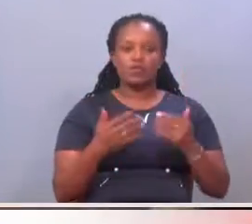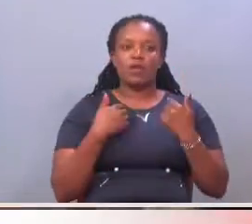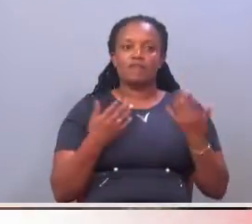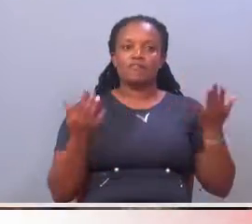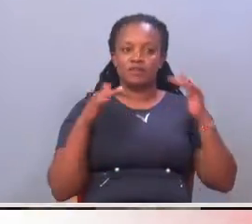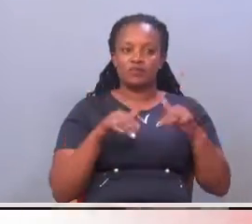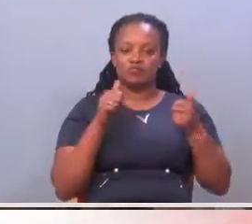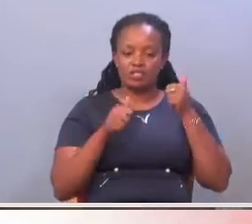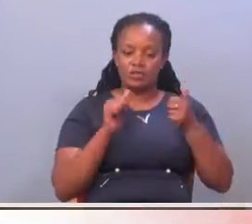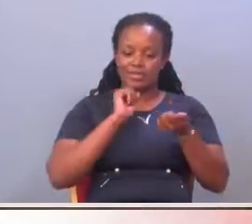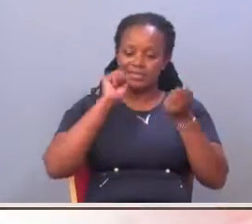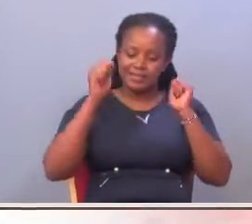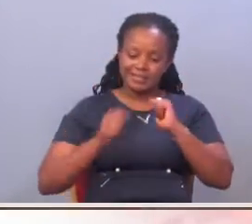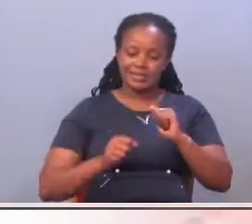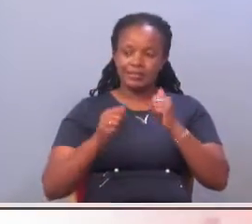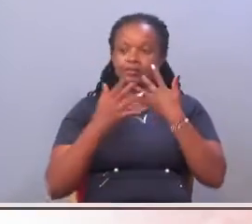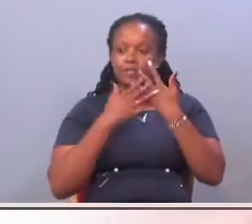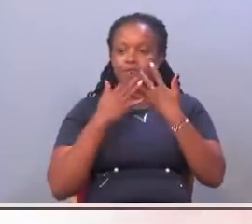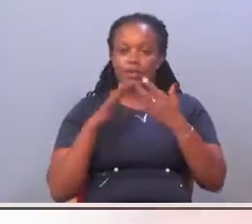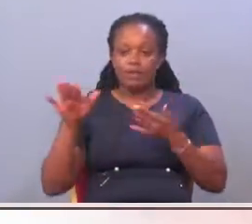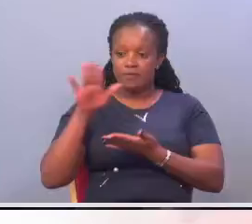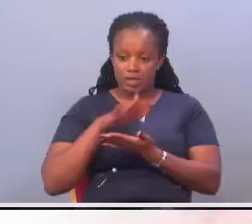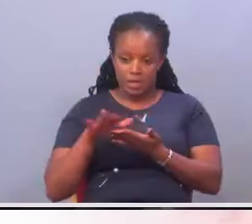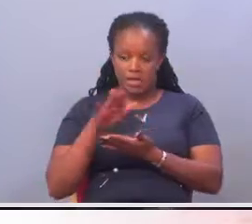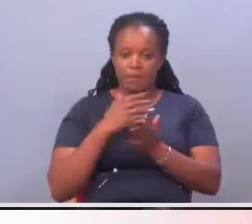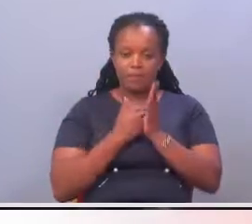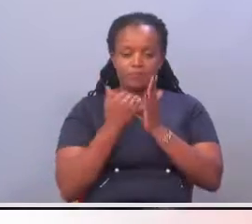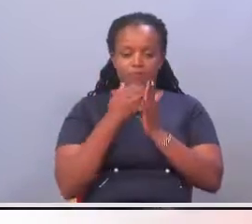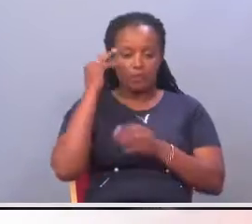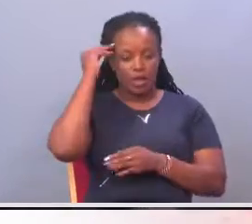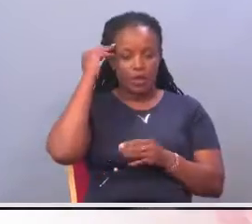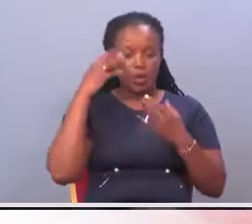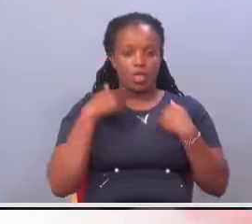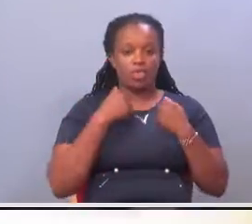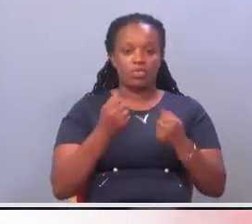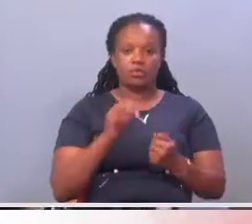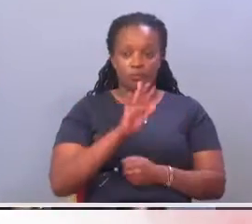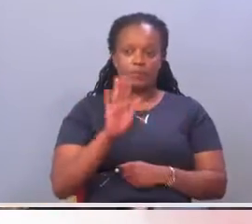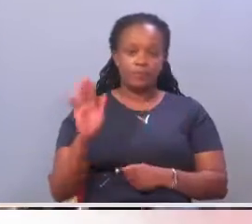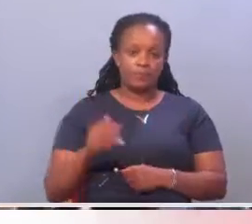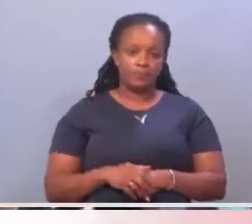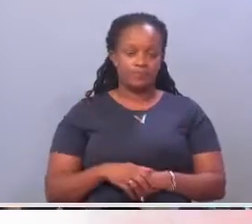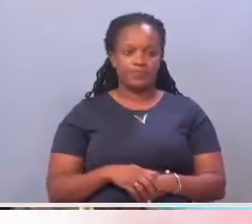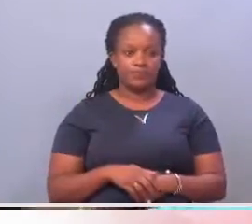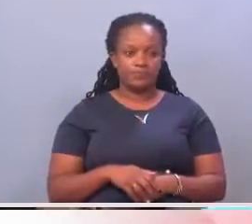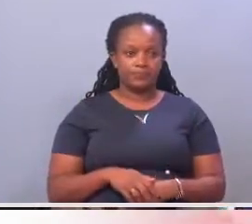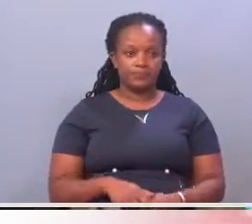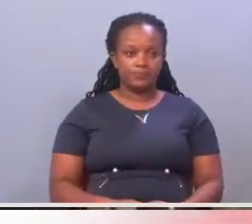normal prison environment and aid in improving their mental health. Andrin Kilemi, TV 47.